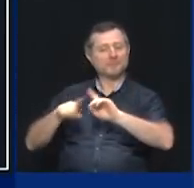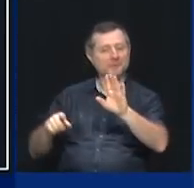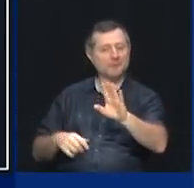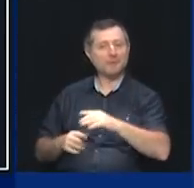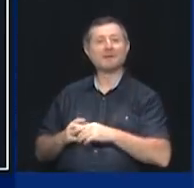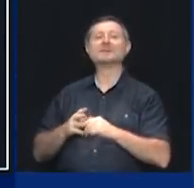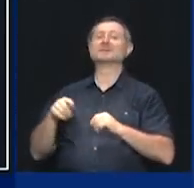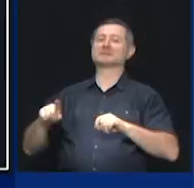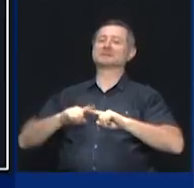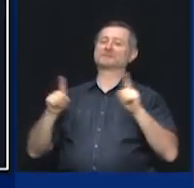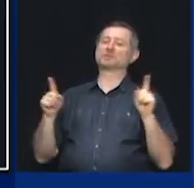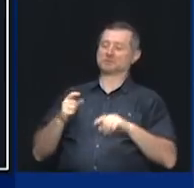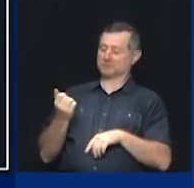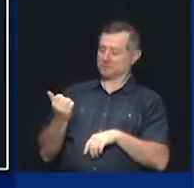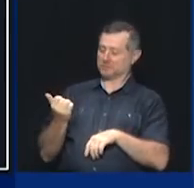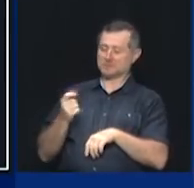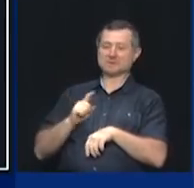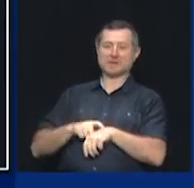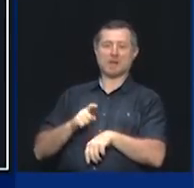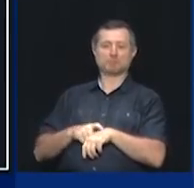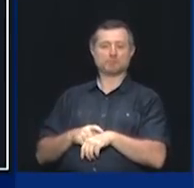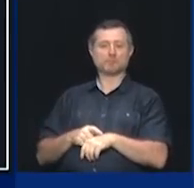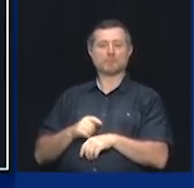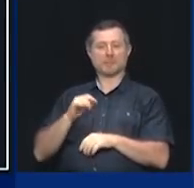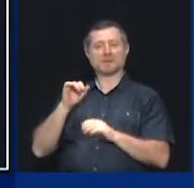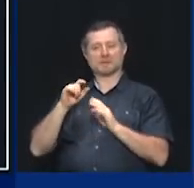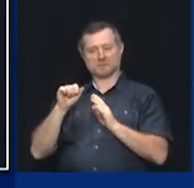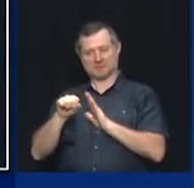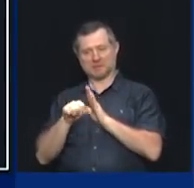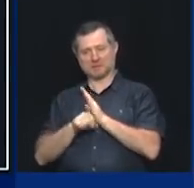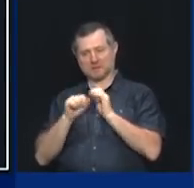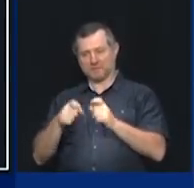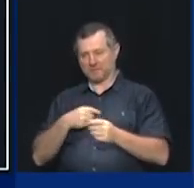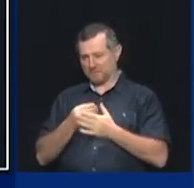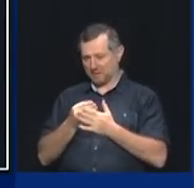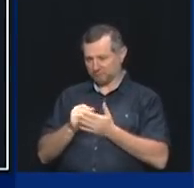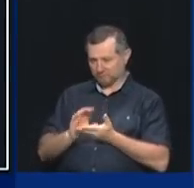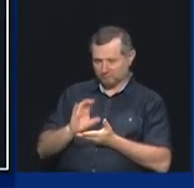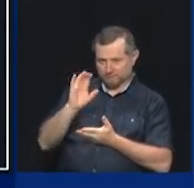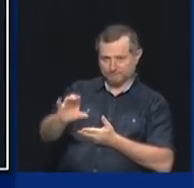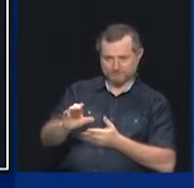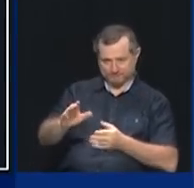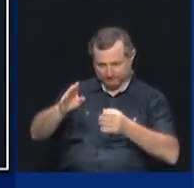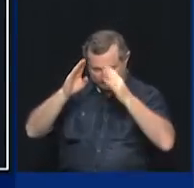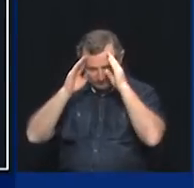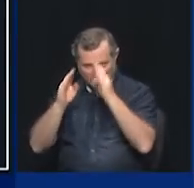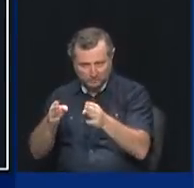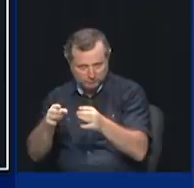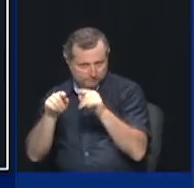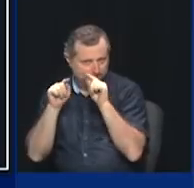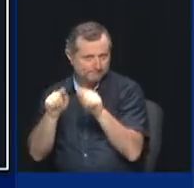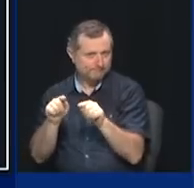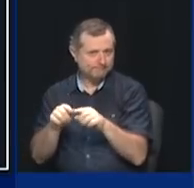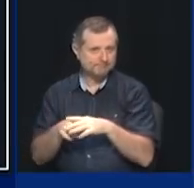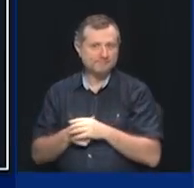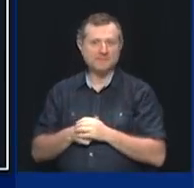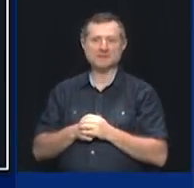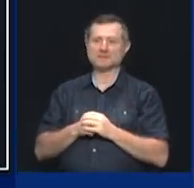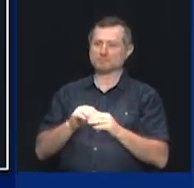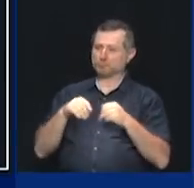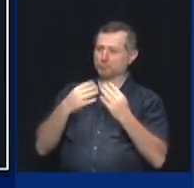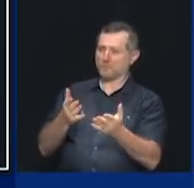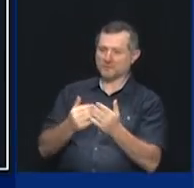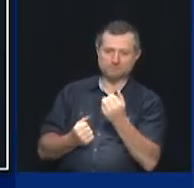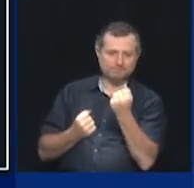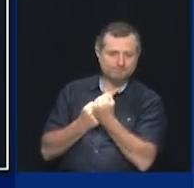state can bring funding and intensity and attention and support. The state can help coordinate